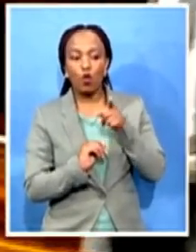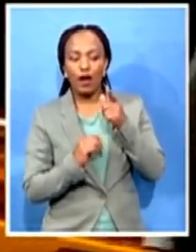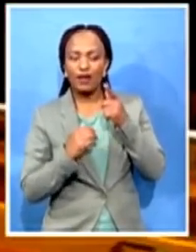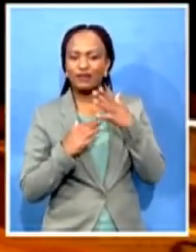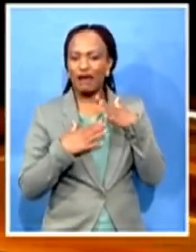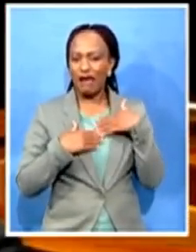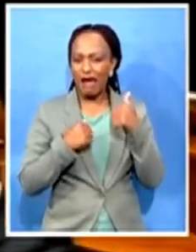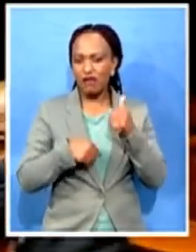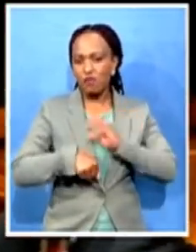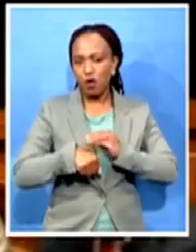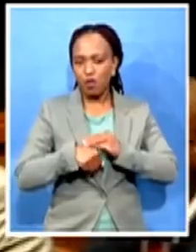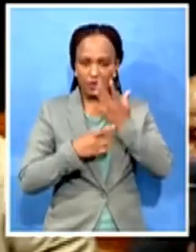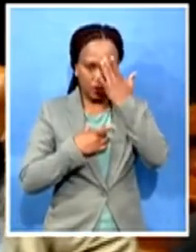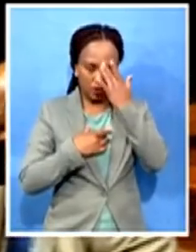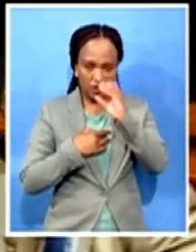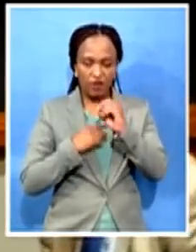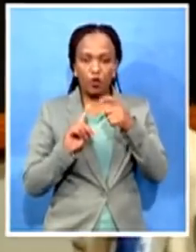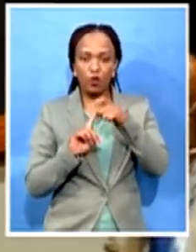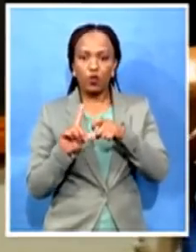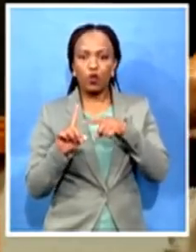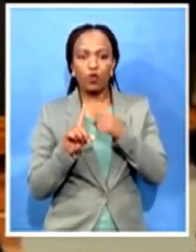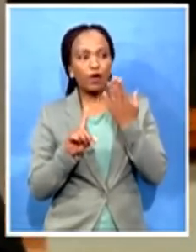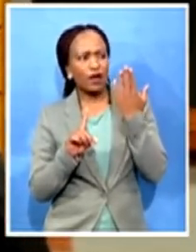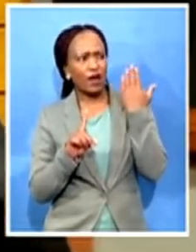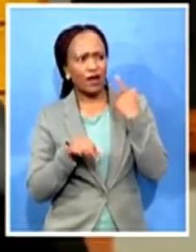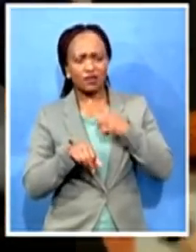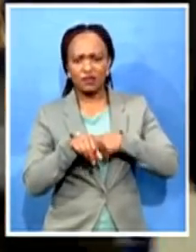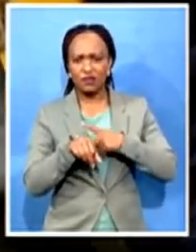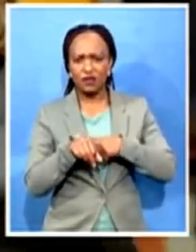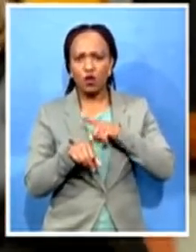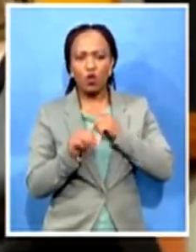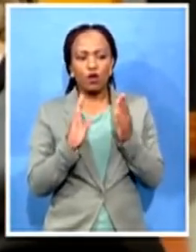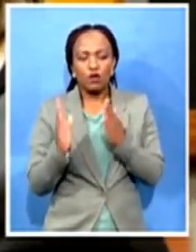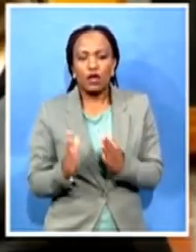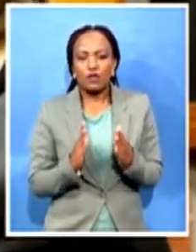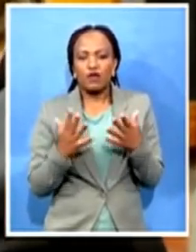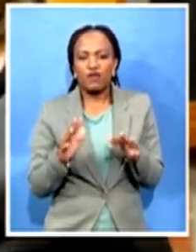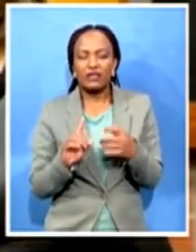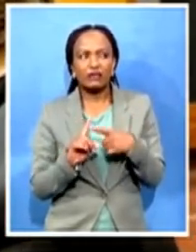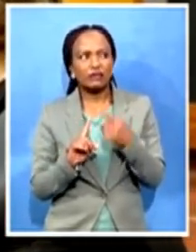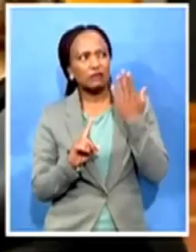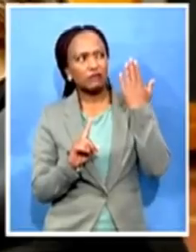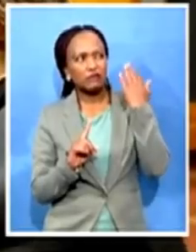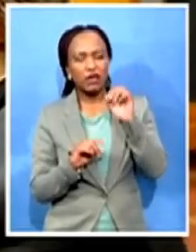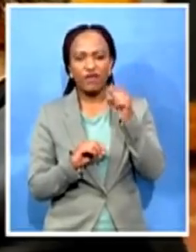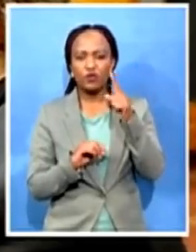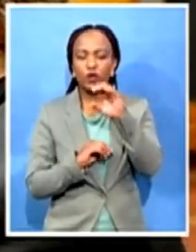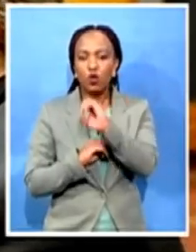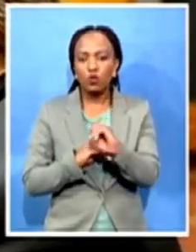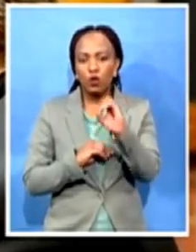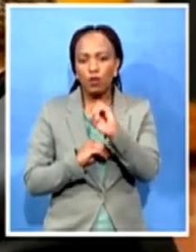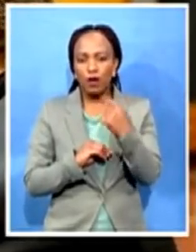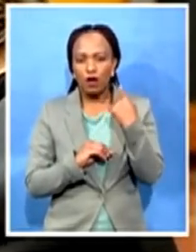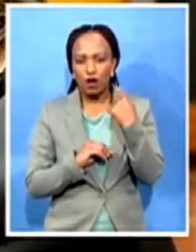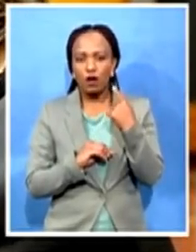indisposed on the last occasion when an arrangement was made, I think it was for the 1st of October, for the arrest to take place.